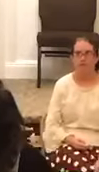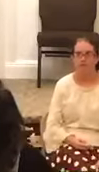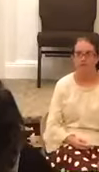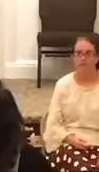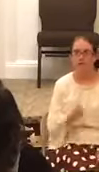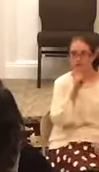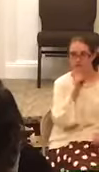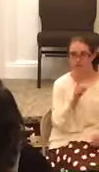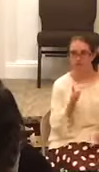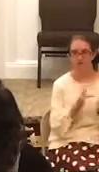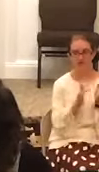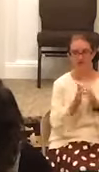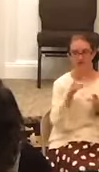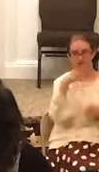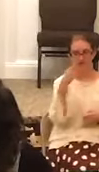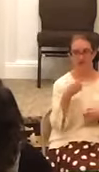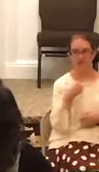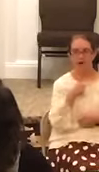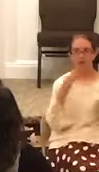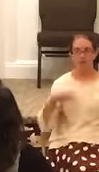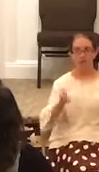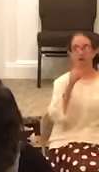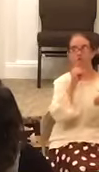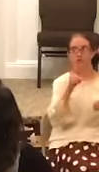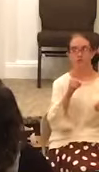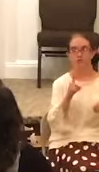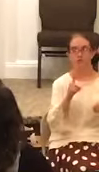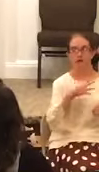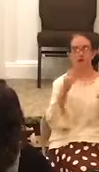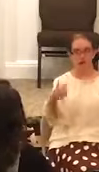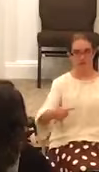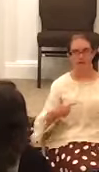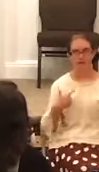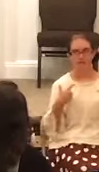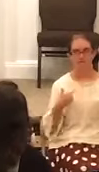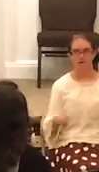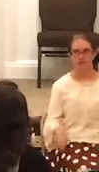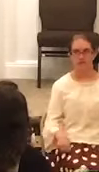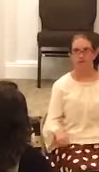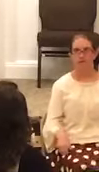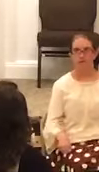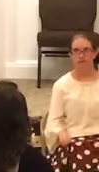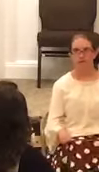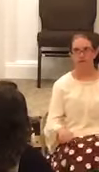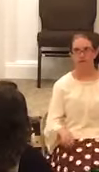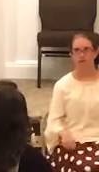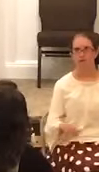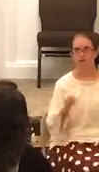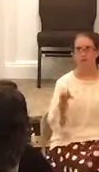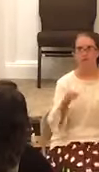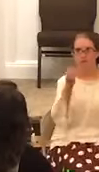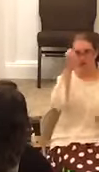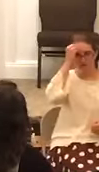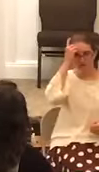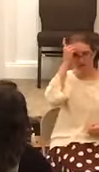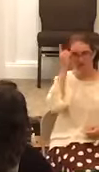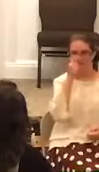What is truth? Jesus said, I am the way, the truth, and the life. Hallelujah. I mean, do you